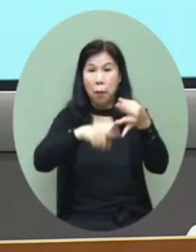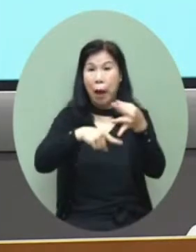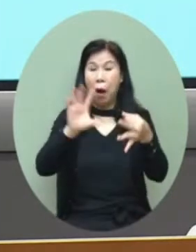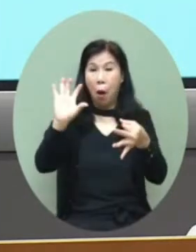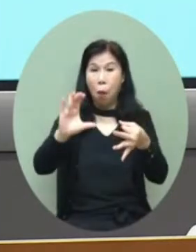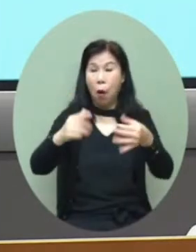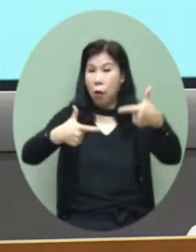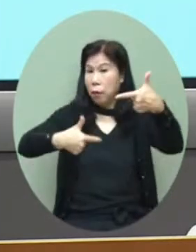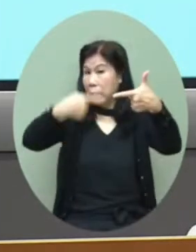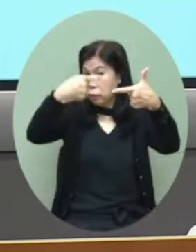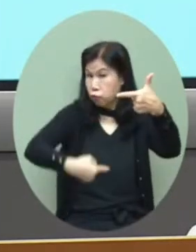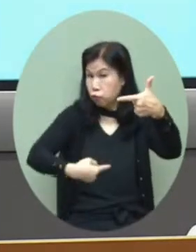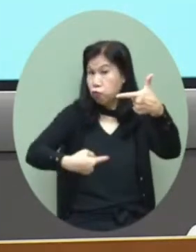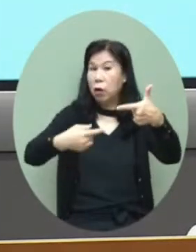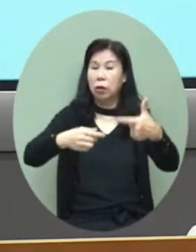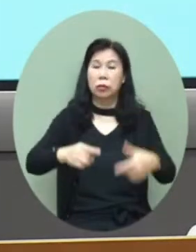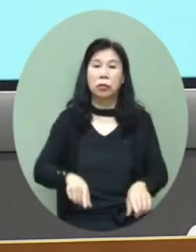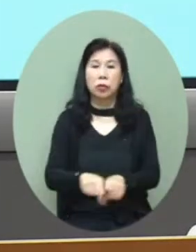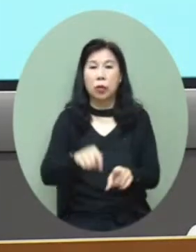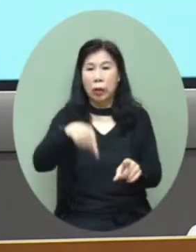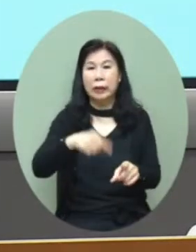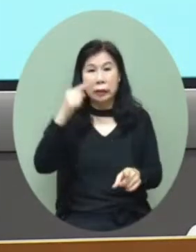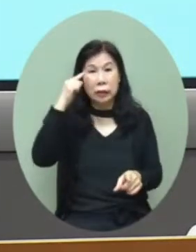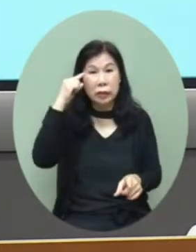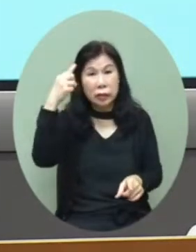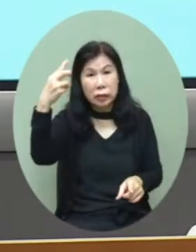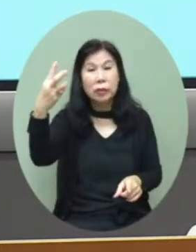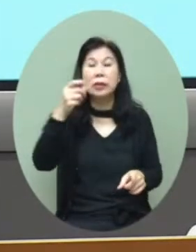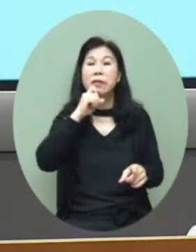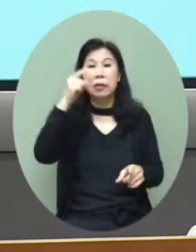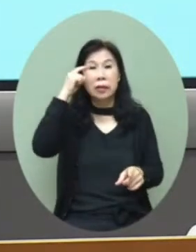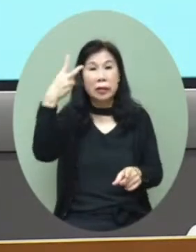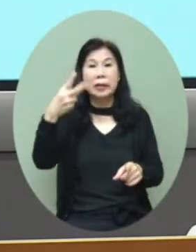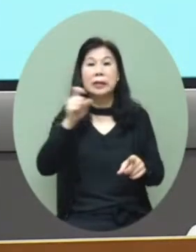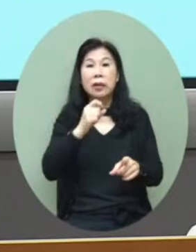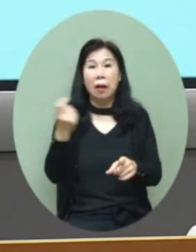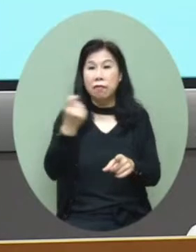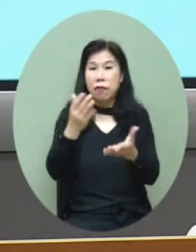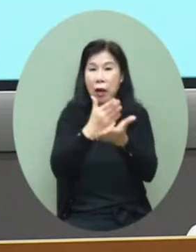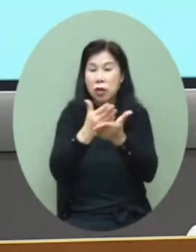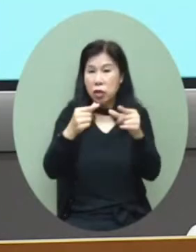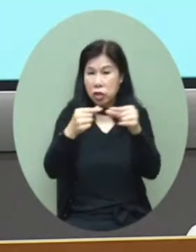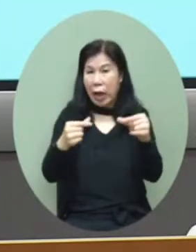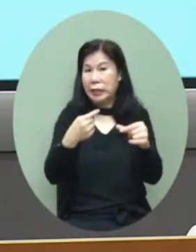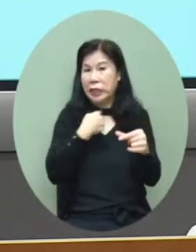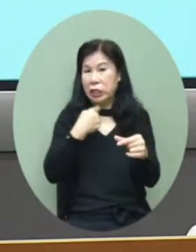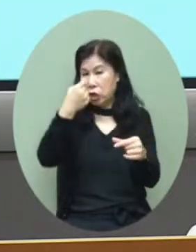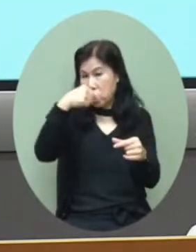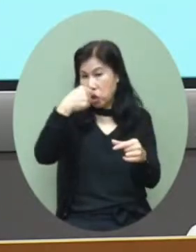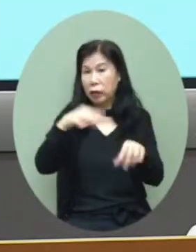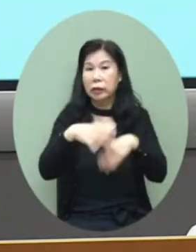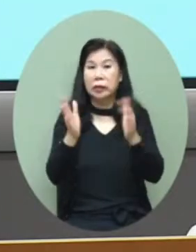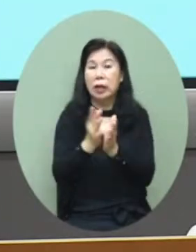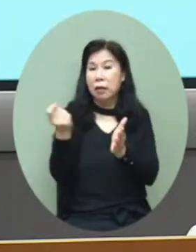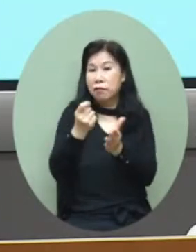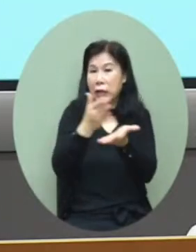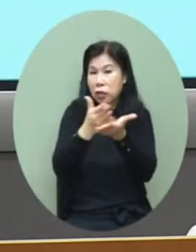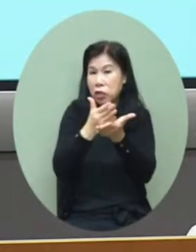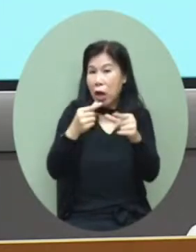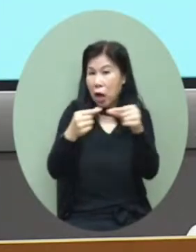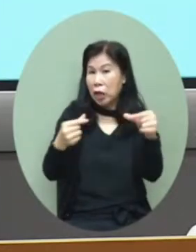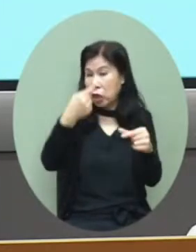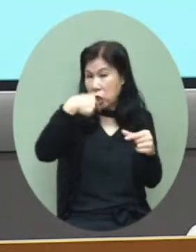under medical surveillance. As we've said, the person will get a yellow code. Every day, that person is required